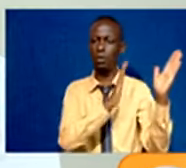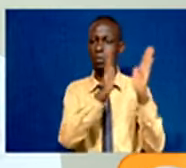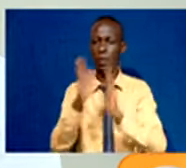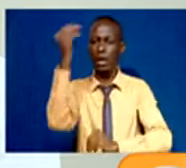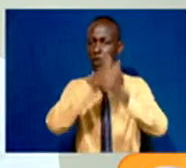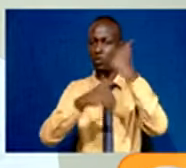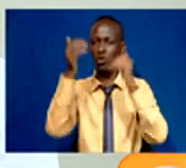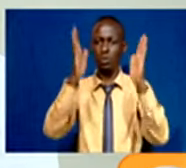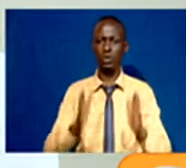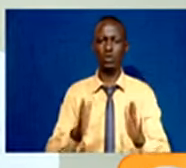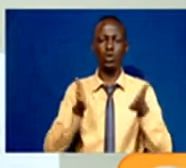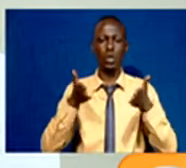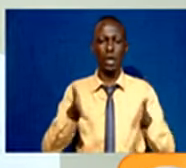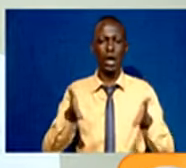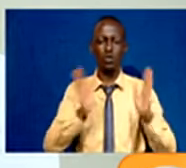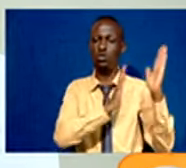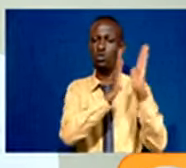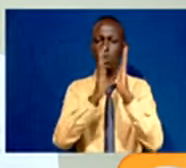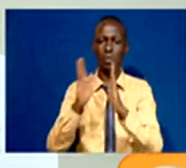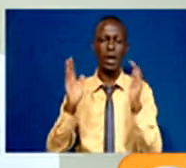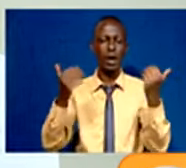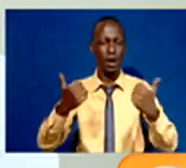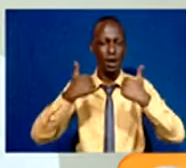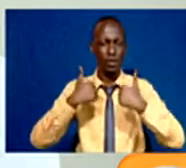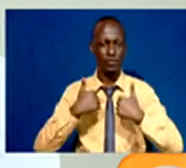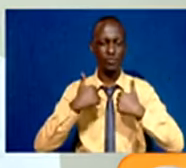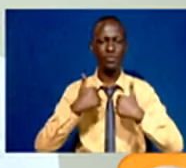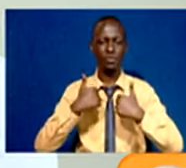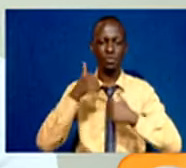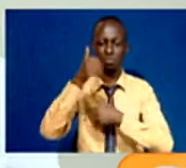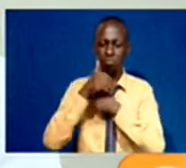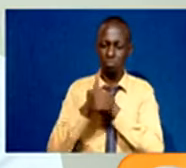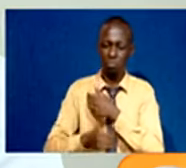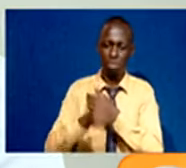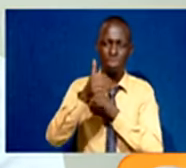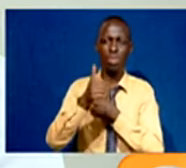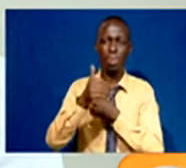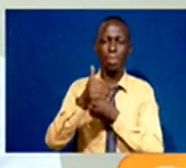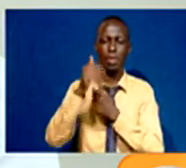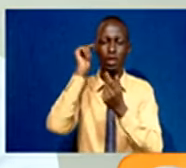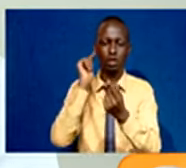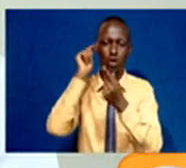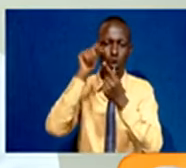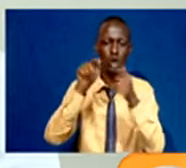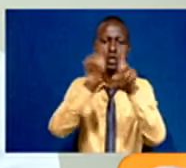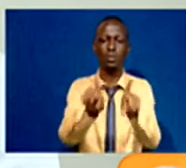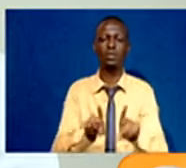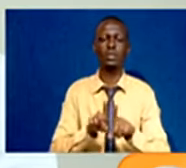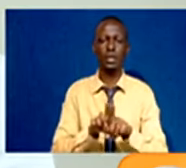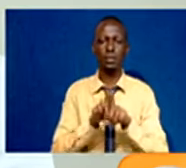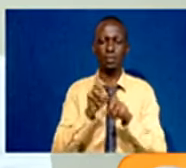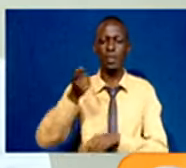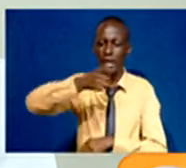which we are putting in place. So it's going to gear towards that to make sure that